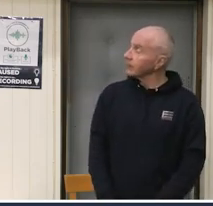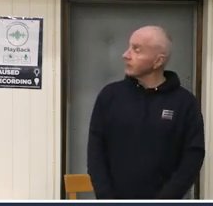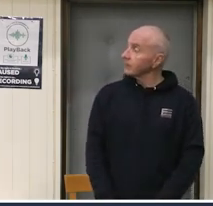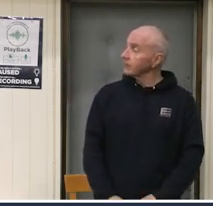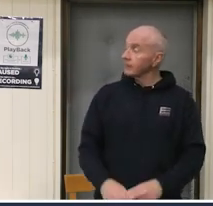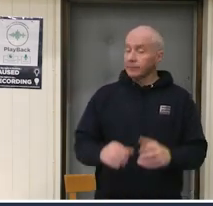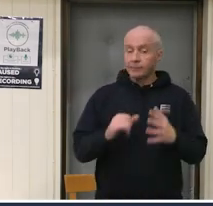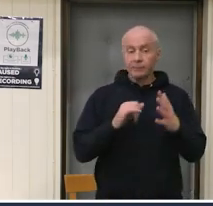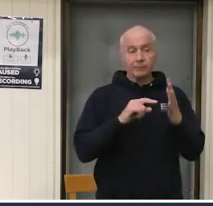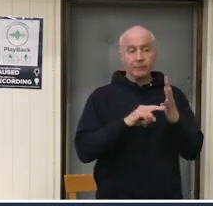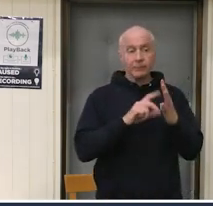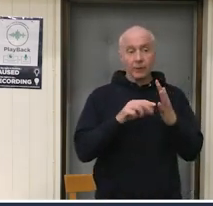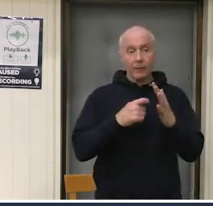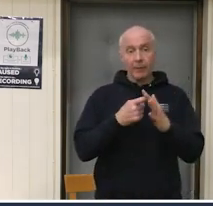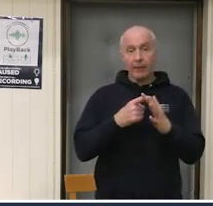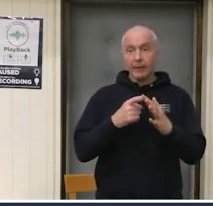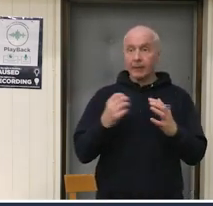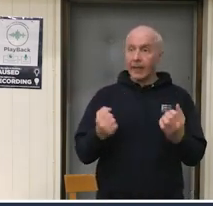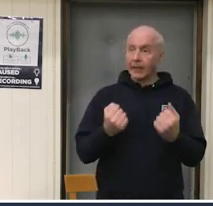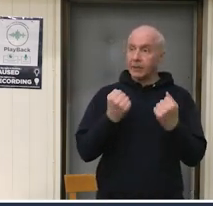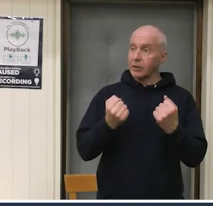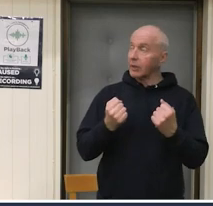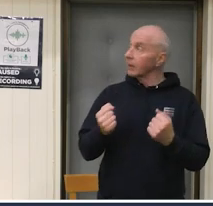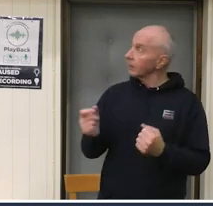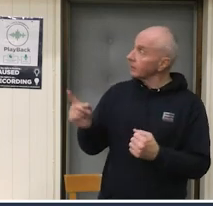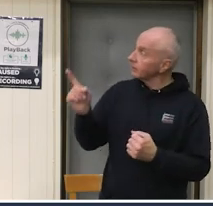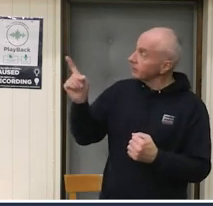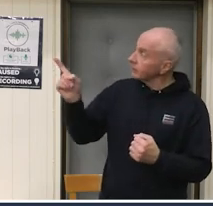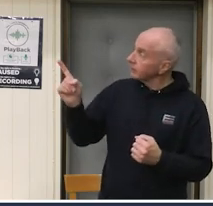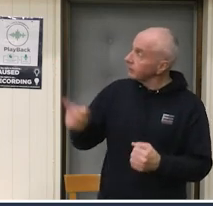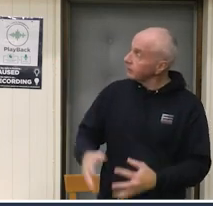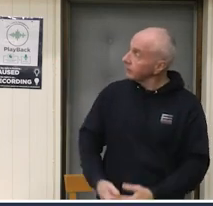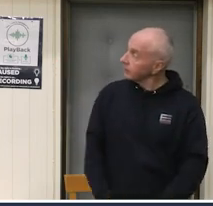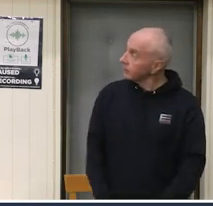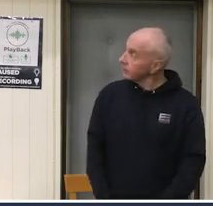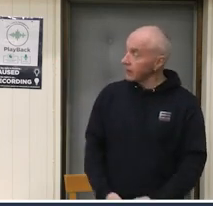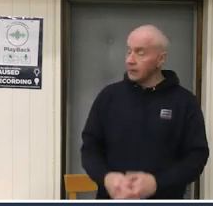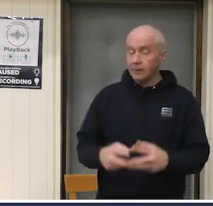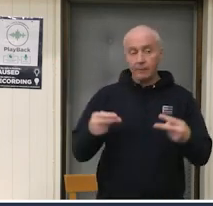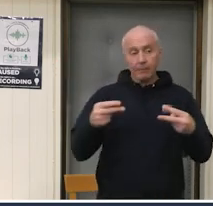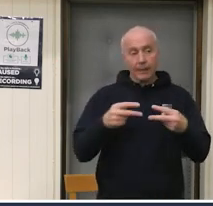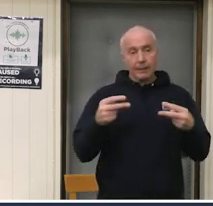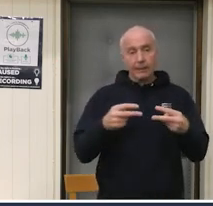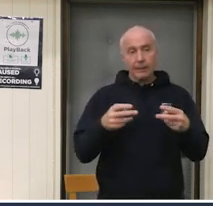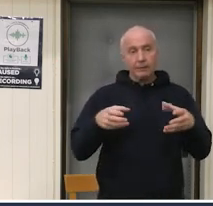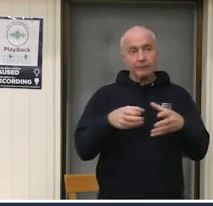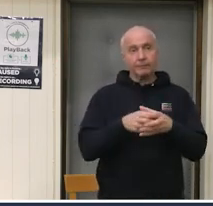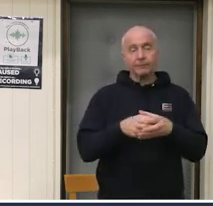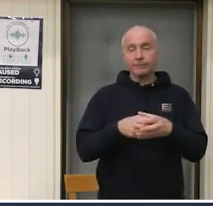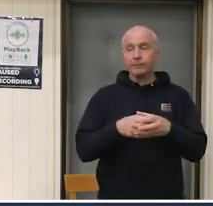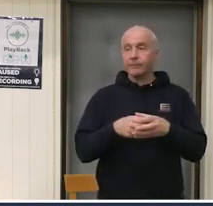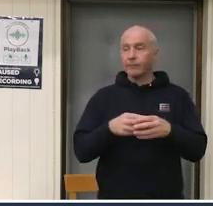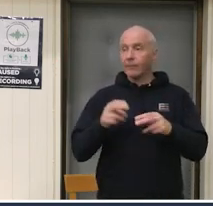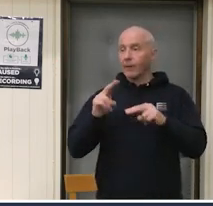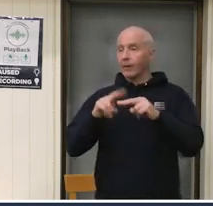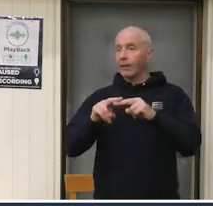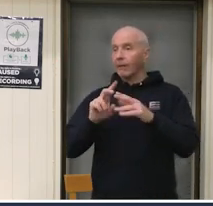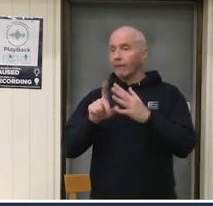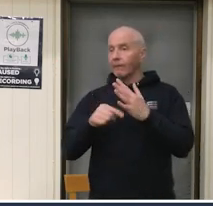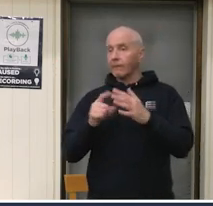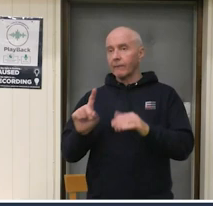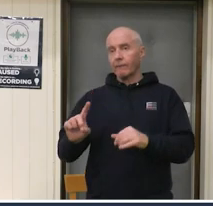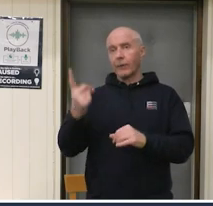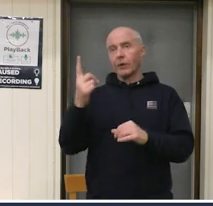companies. Tokamak Energy, clues in the name, that's magnetically confined fusion. First Light is inertial, but not